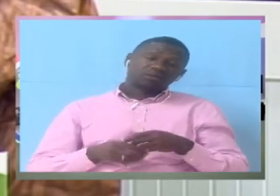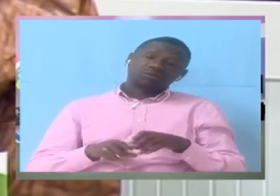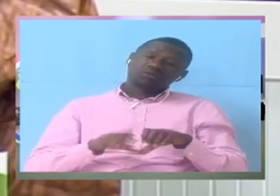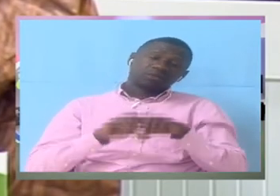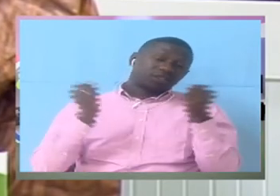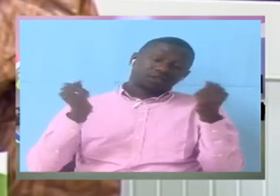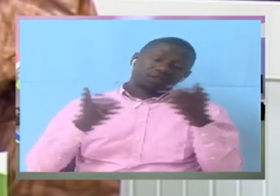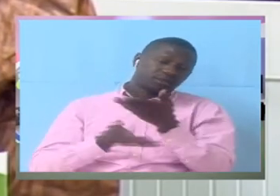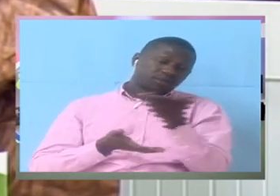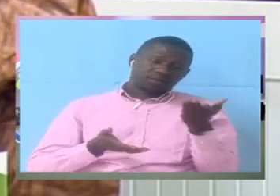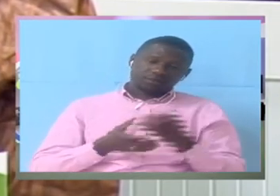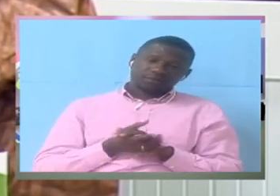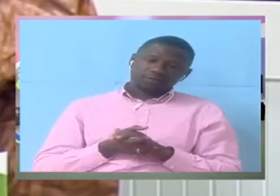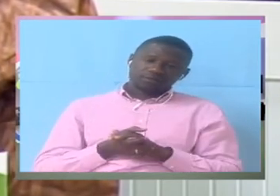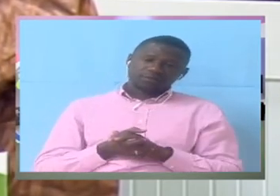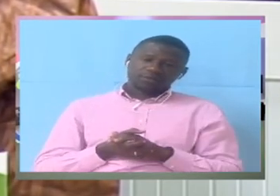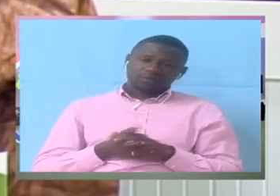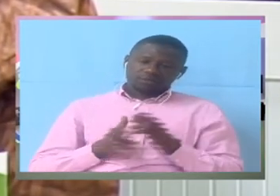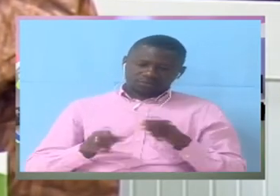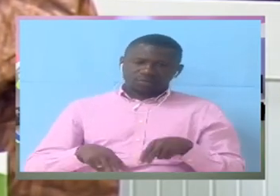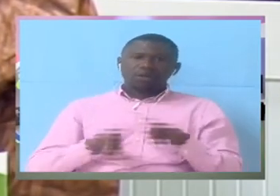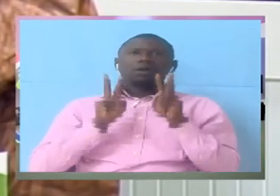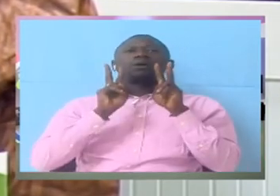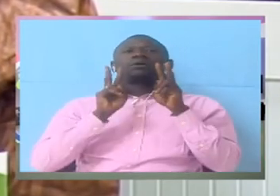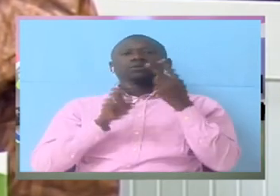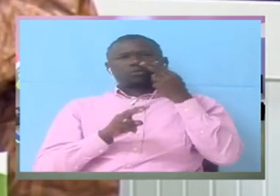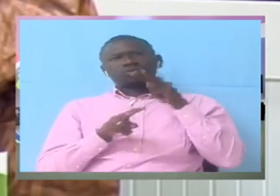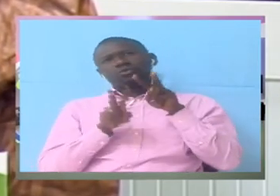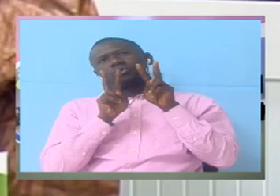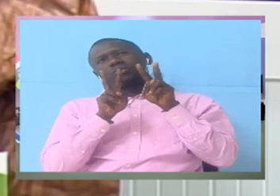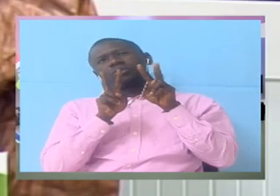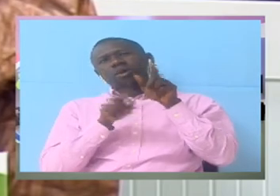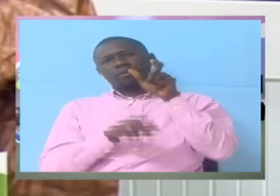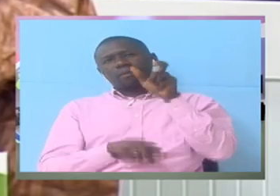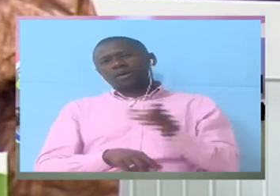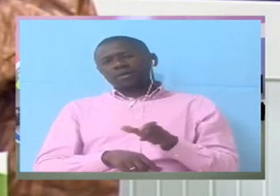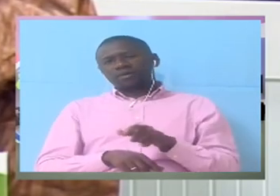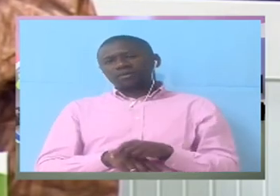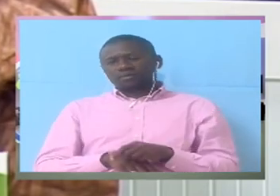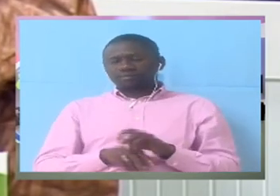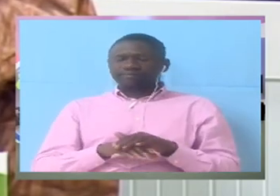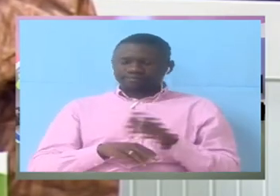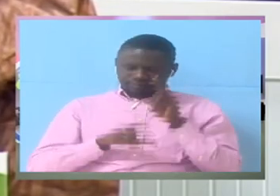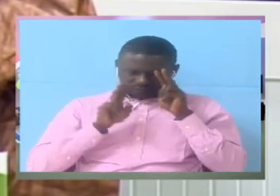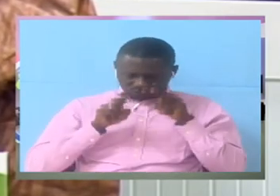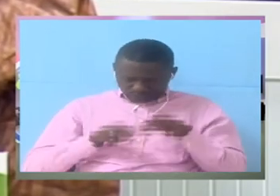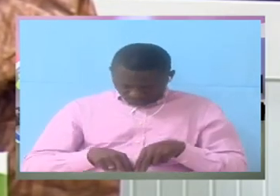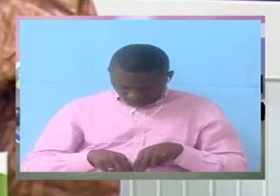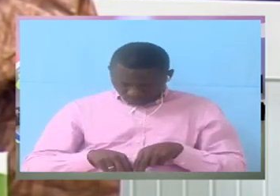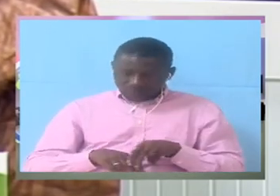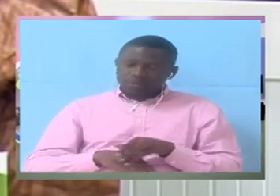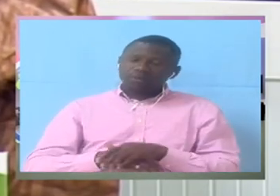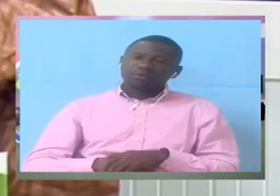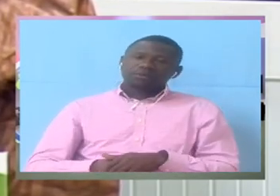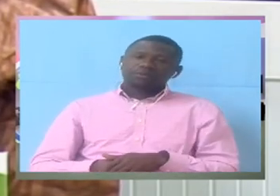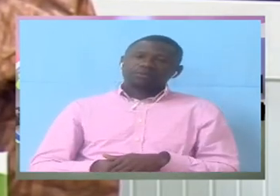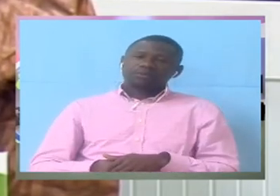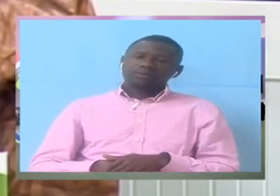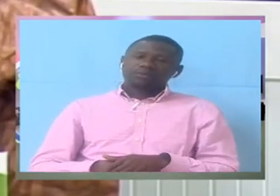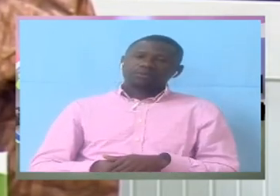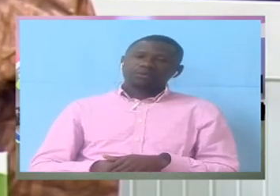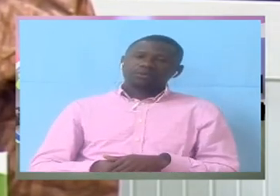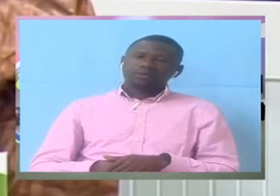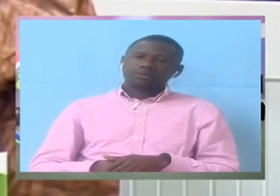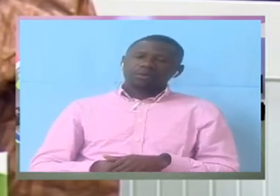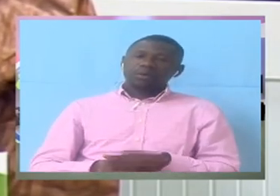throw them for the lions. Mm-hmm. I raised my head and I looked at Salmina mm-hmm. and I bowed down